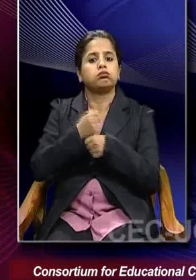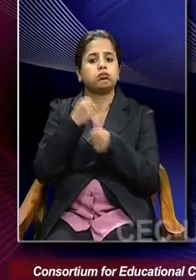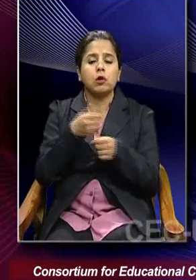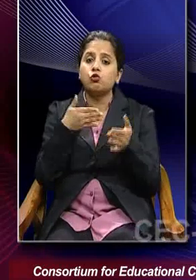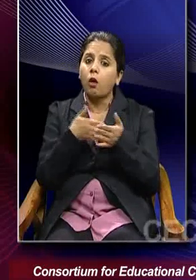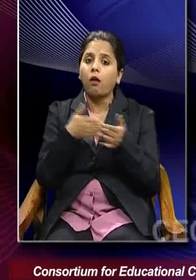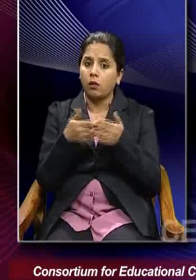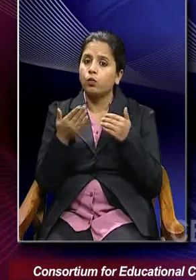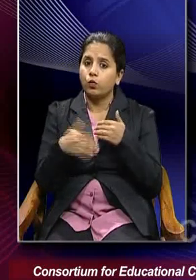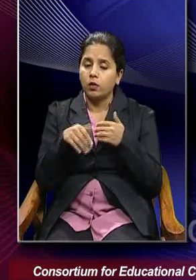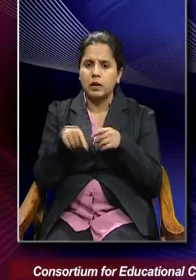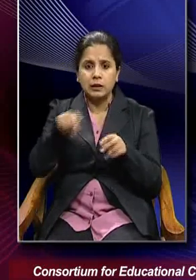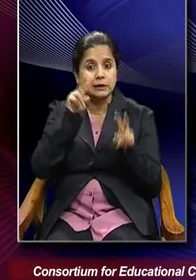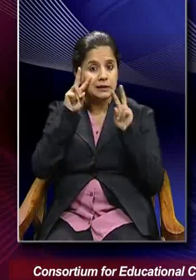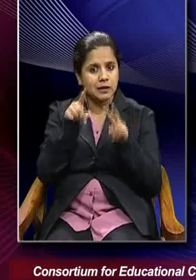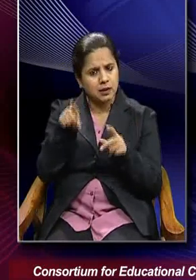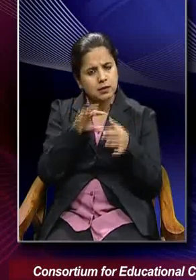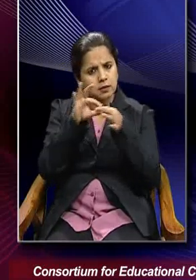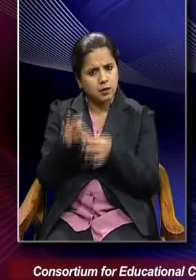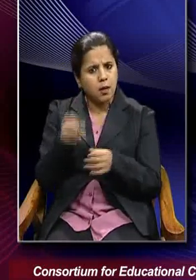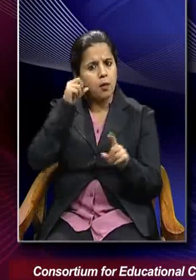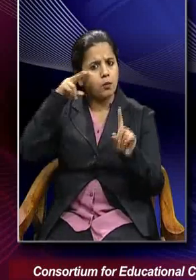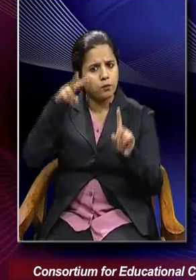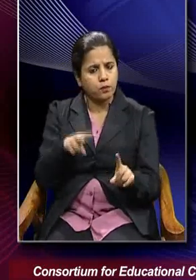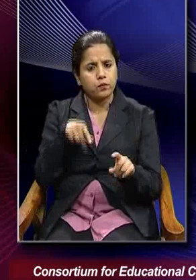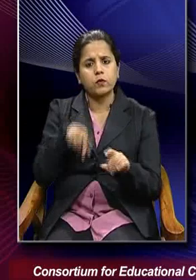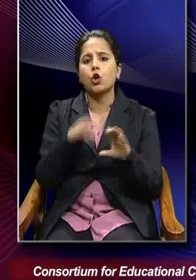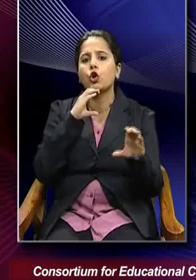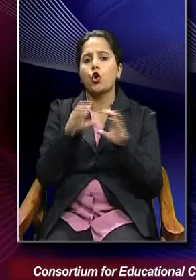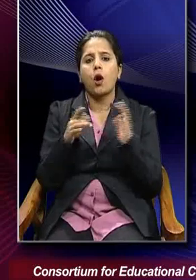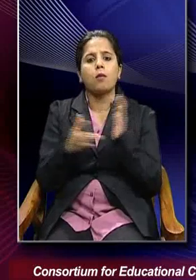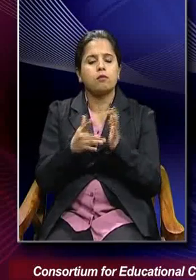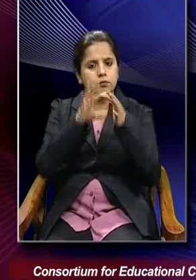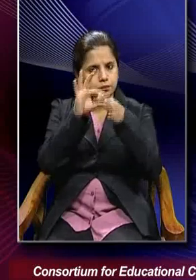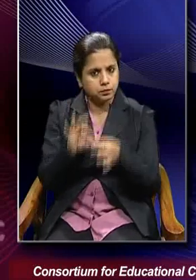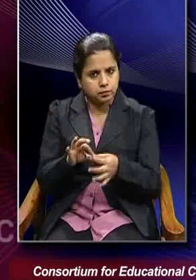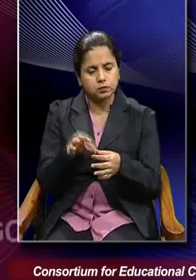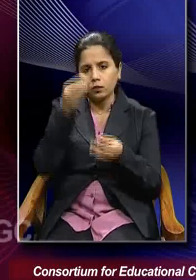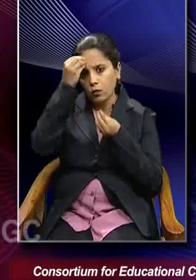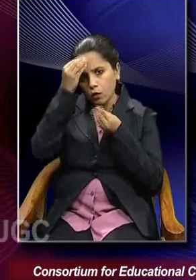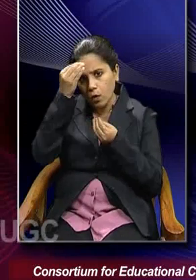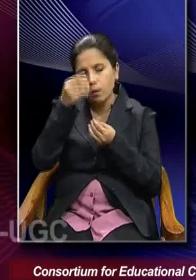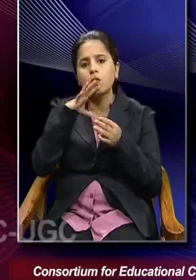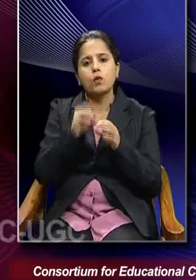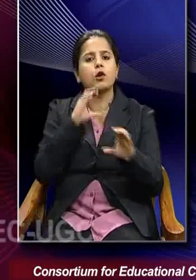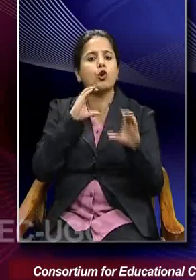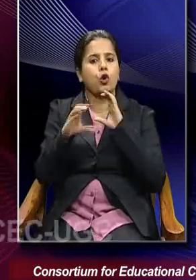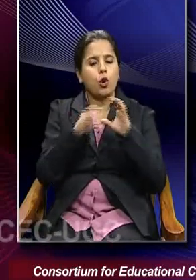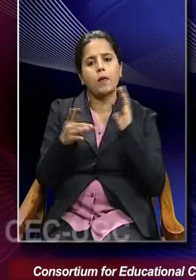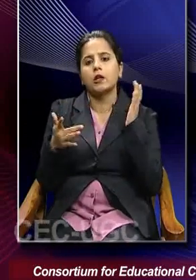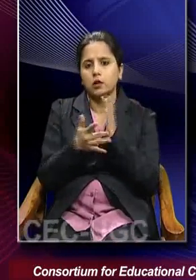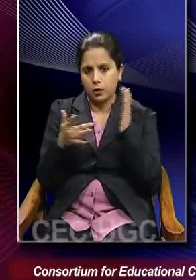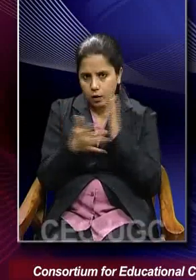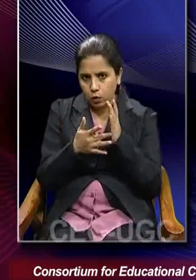challenge. So, seen in that perspective, telecommunications and information communication